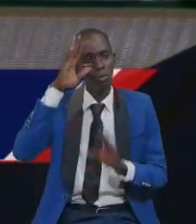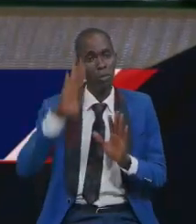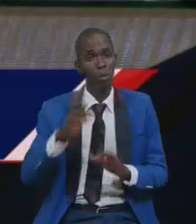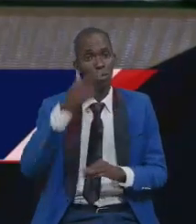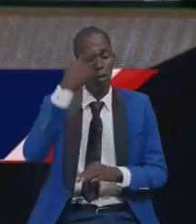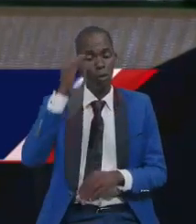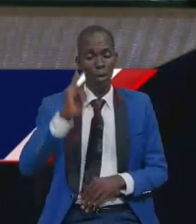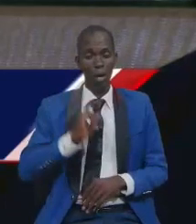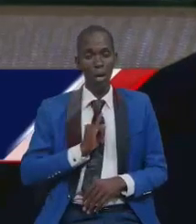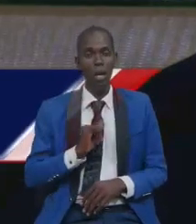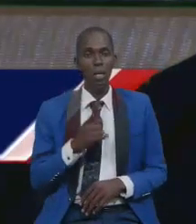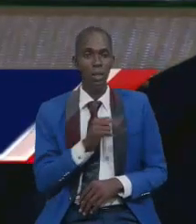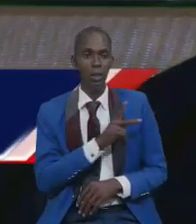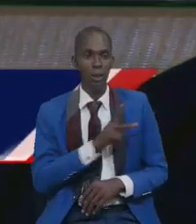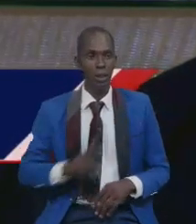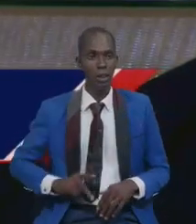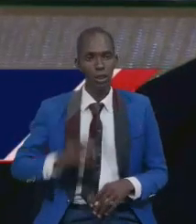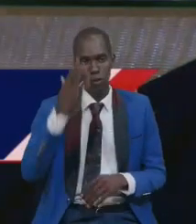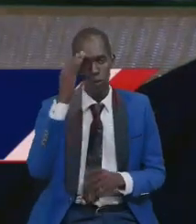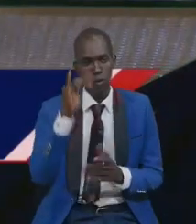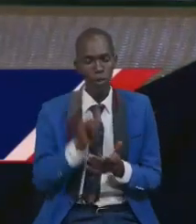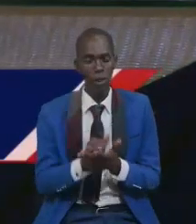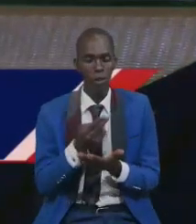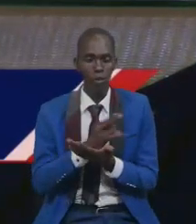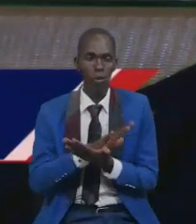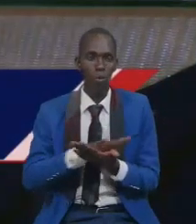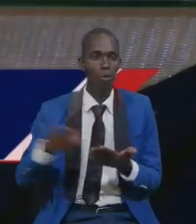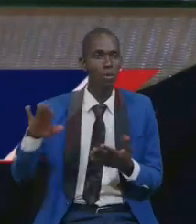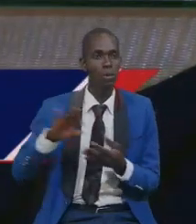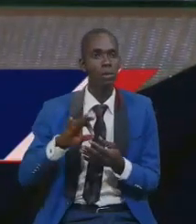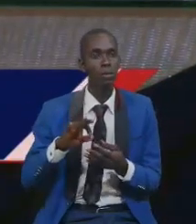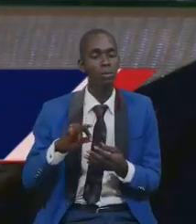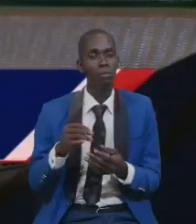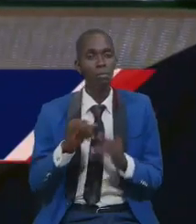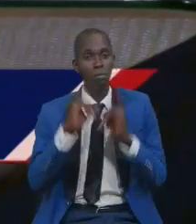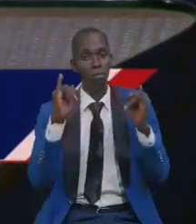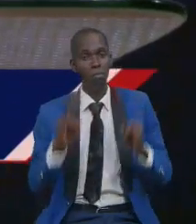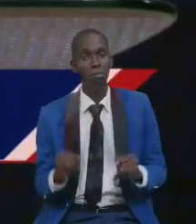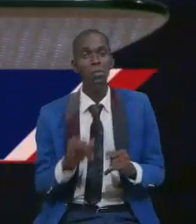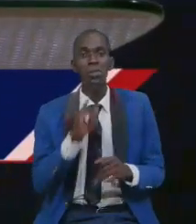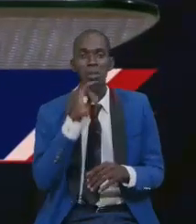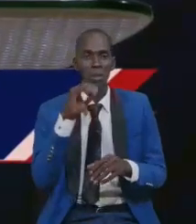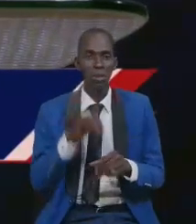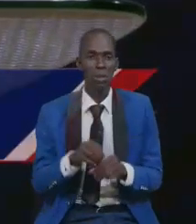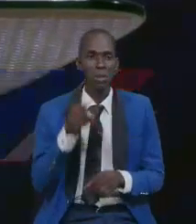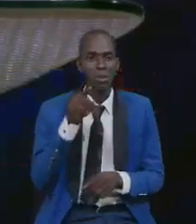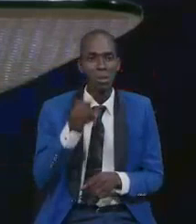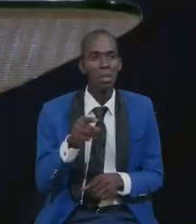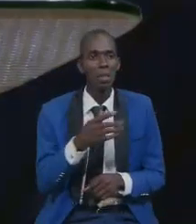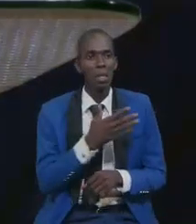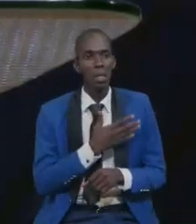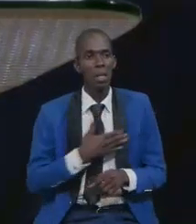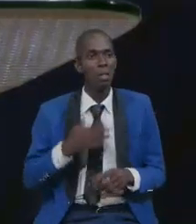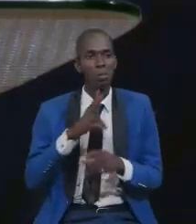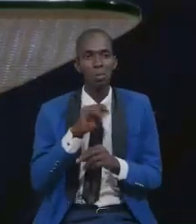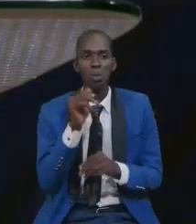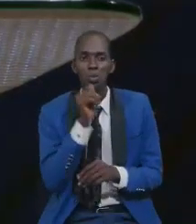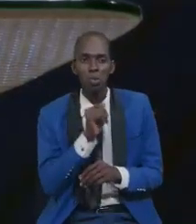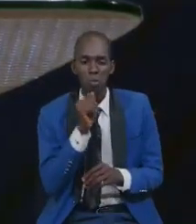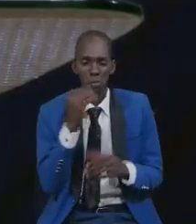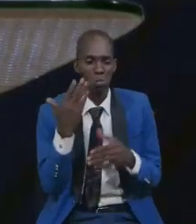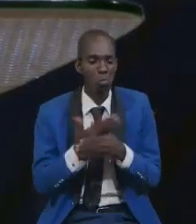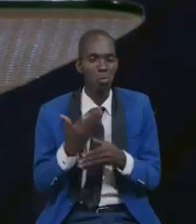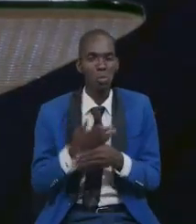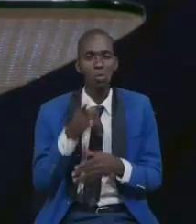know that the spirit of the Holy God is in thee, and no secret troubleth thee. It